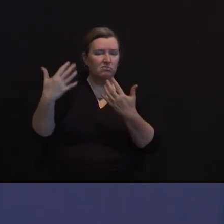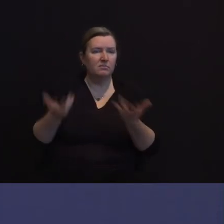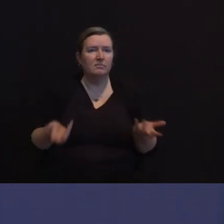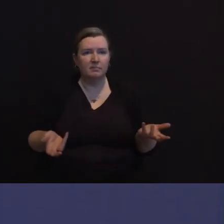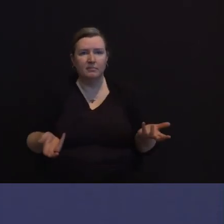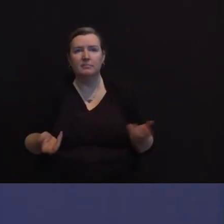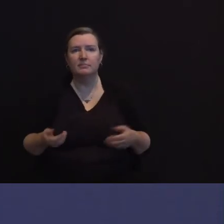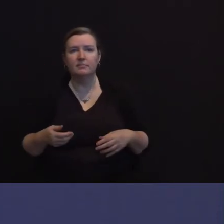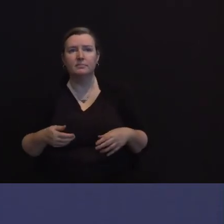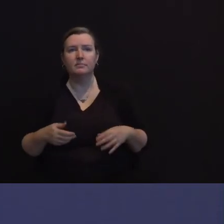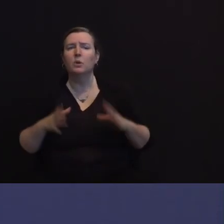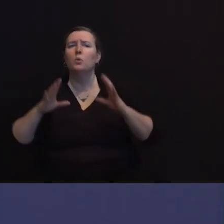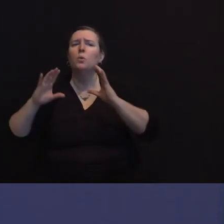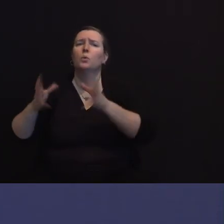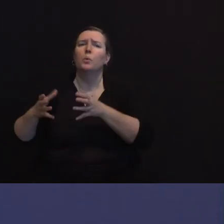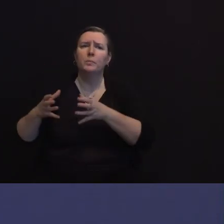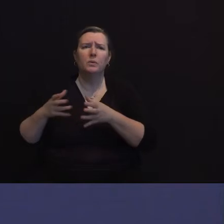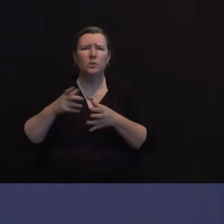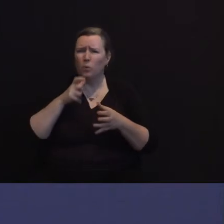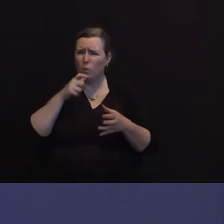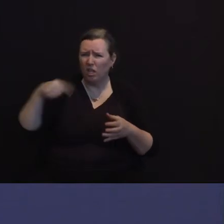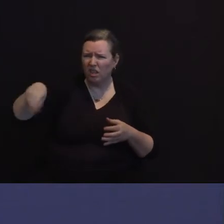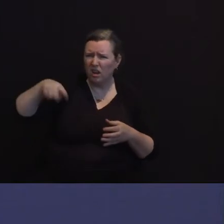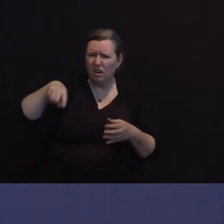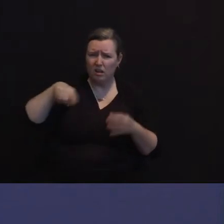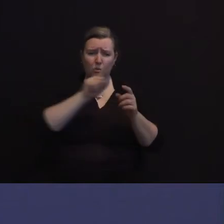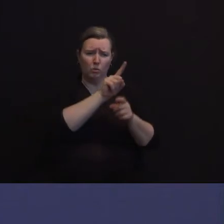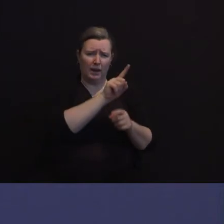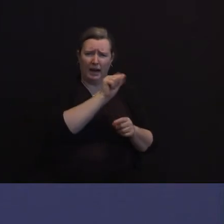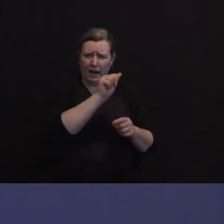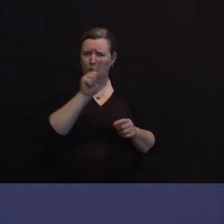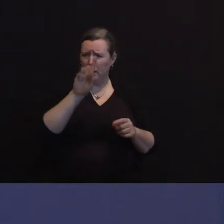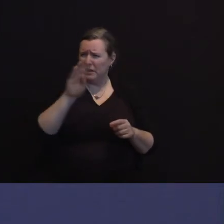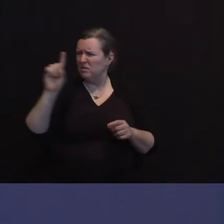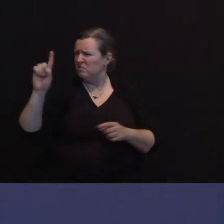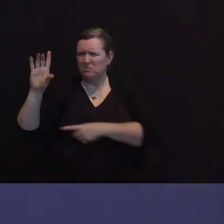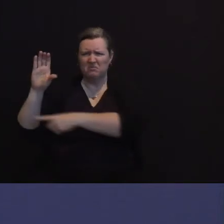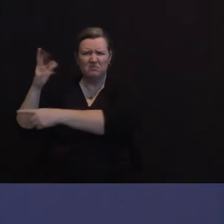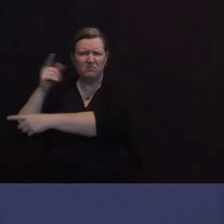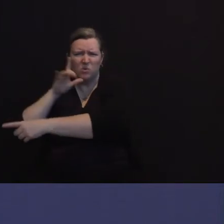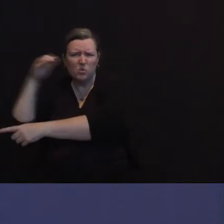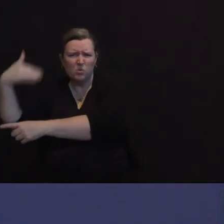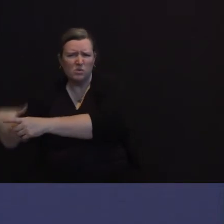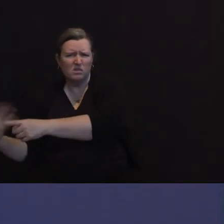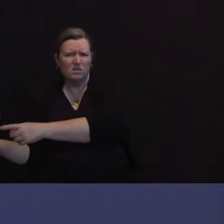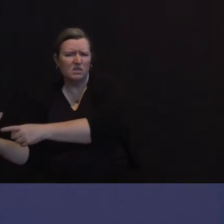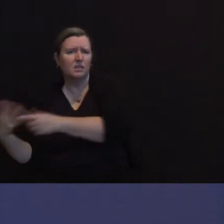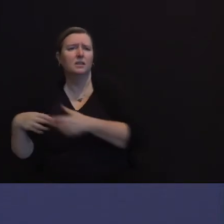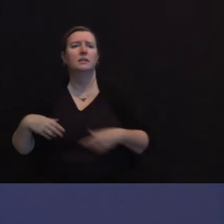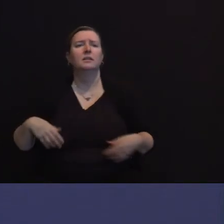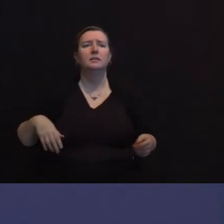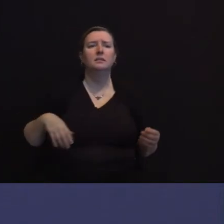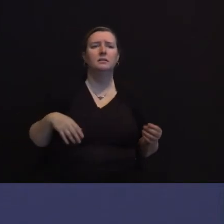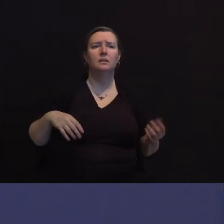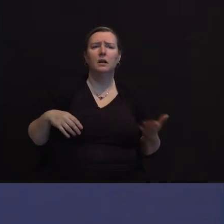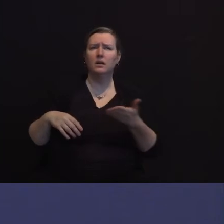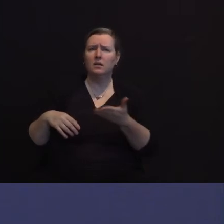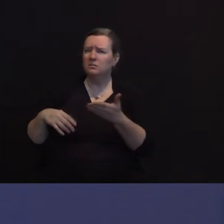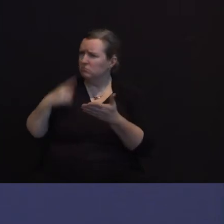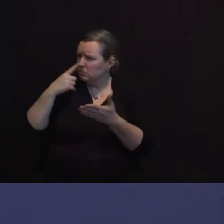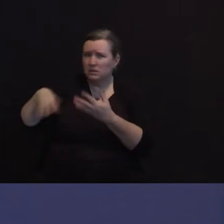can you repeat what you said about people who get the second dose later than 21 or 28 days? Because we've seen,